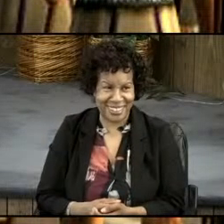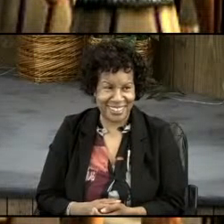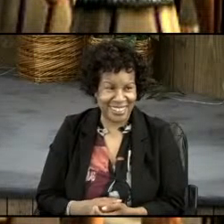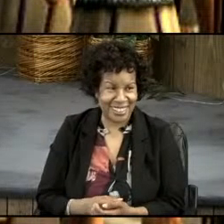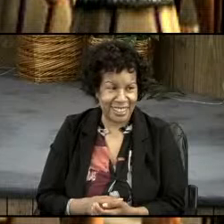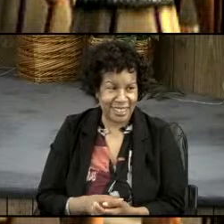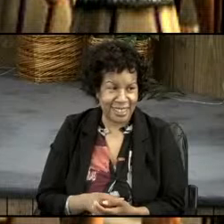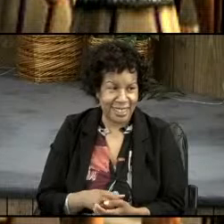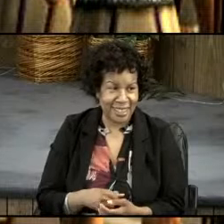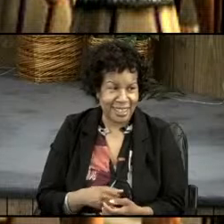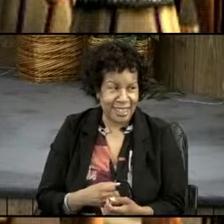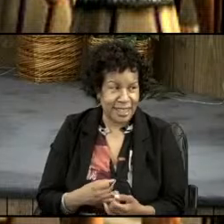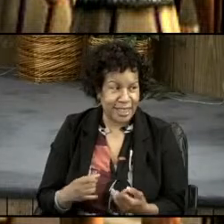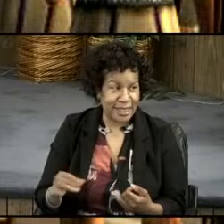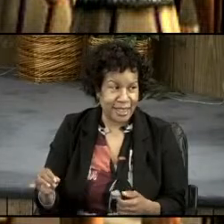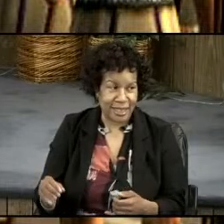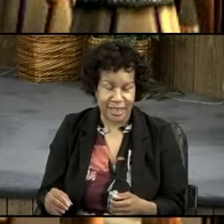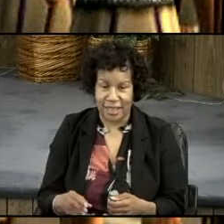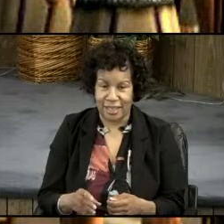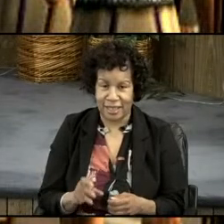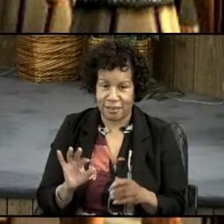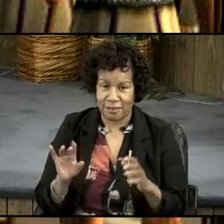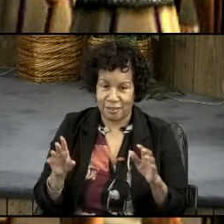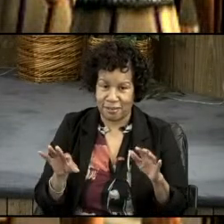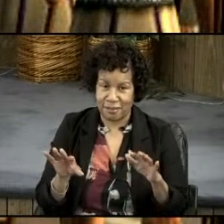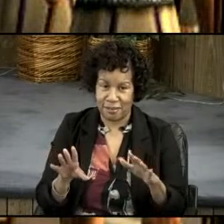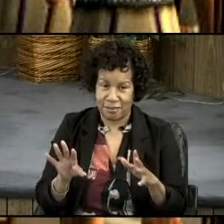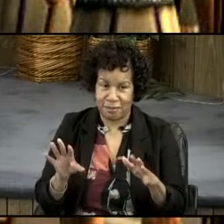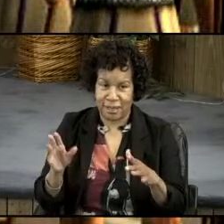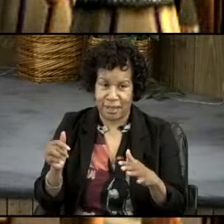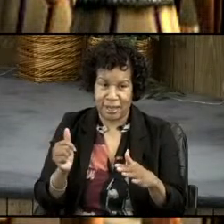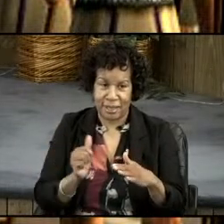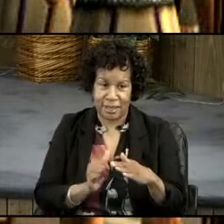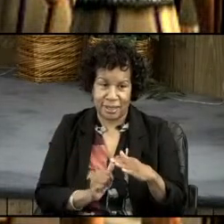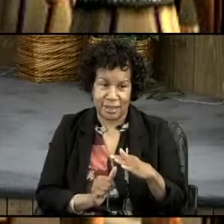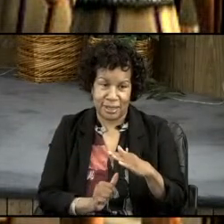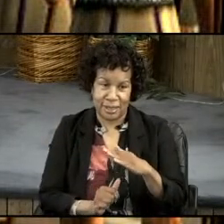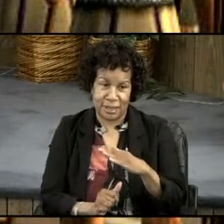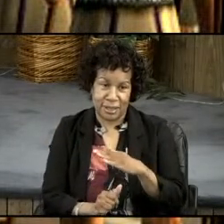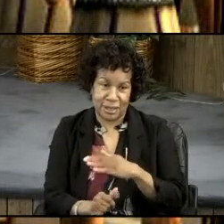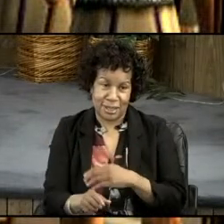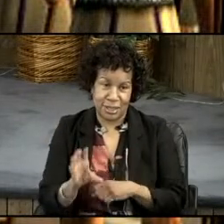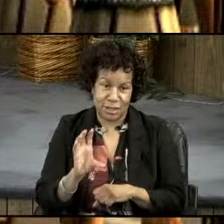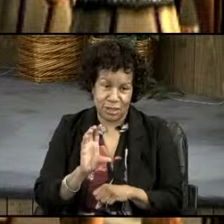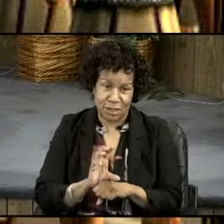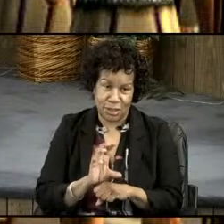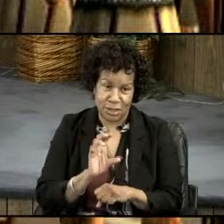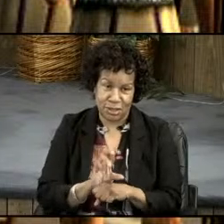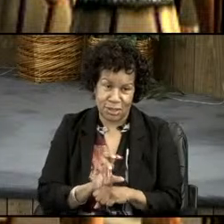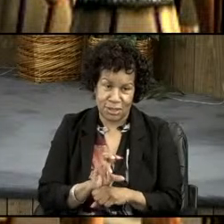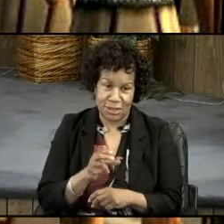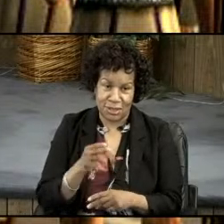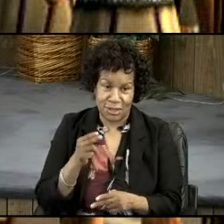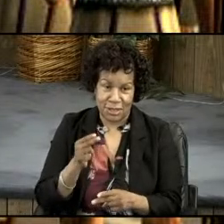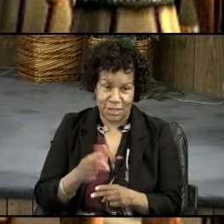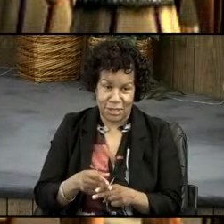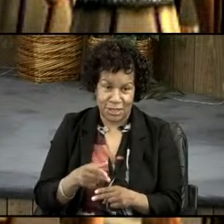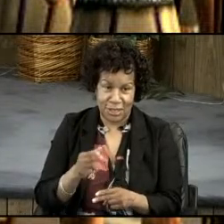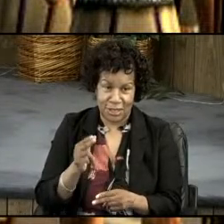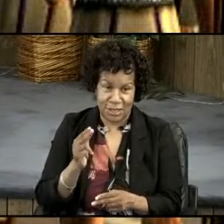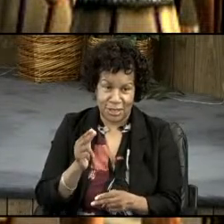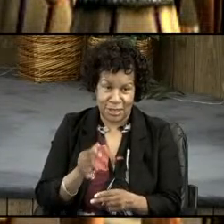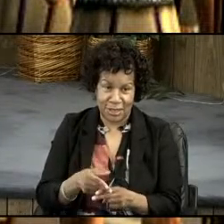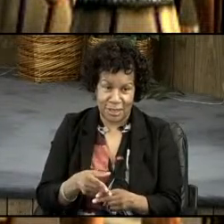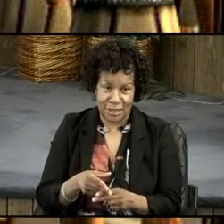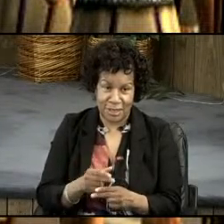They like flying under the banner of the church name. Lord have mercy. You know how I go. You know, Sister Veronica, we